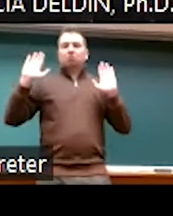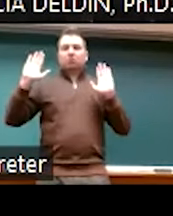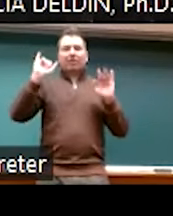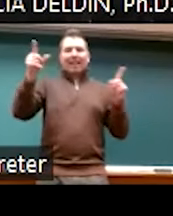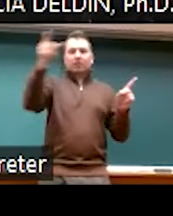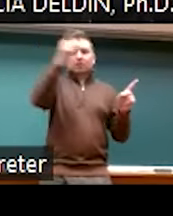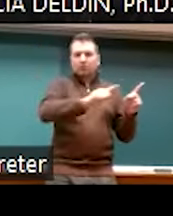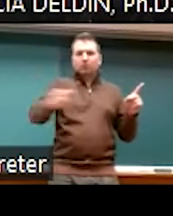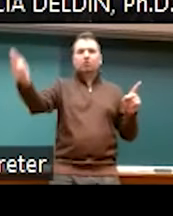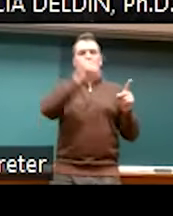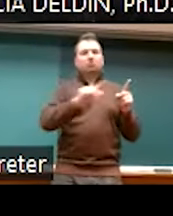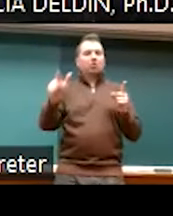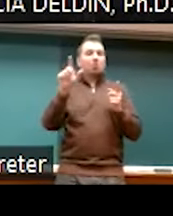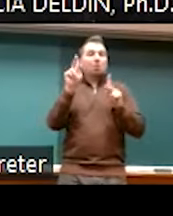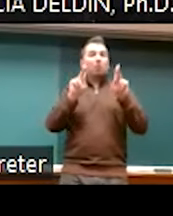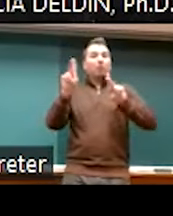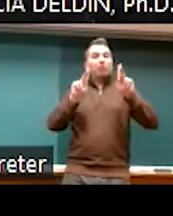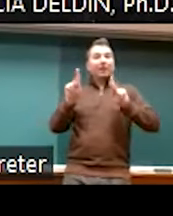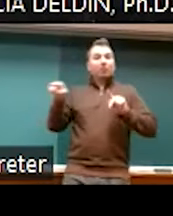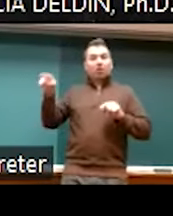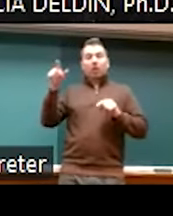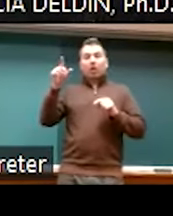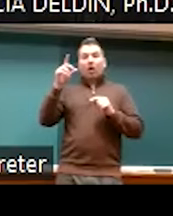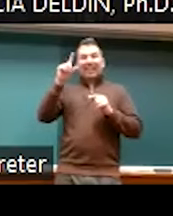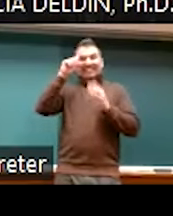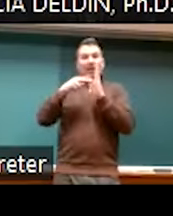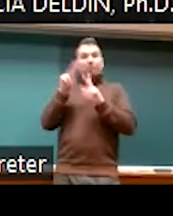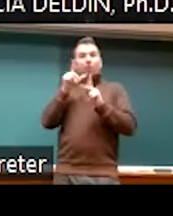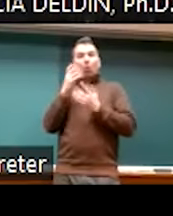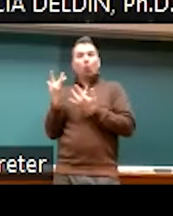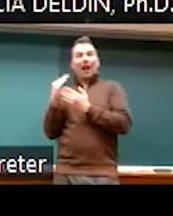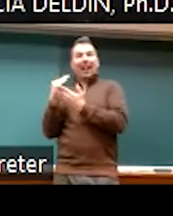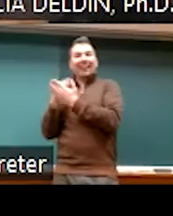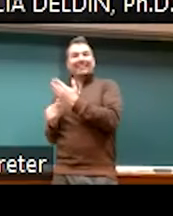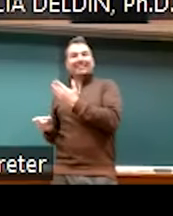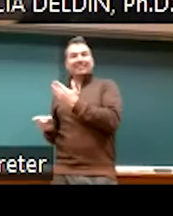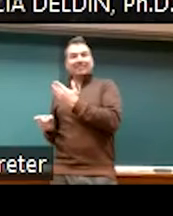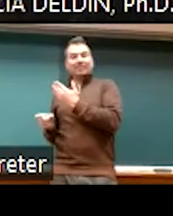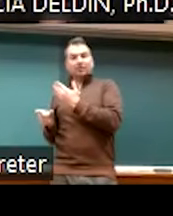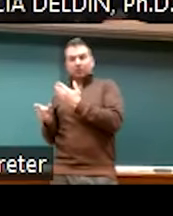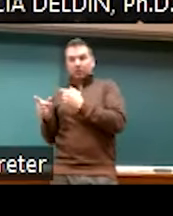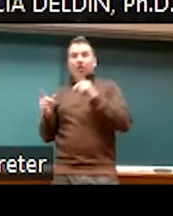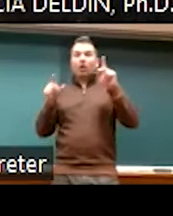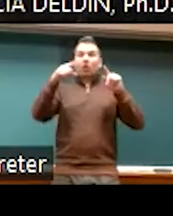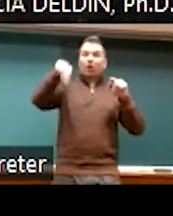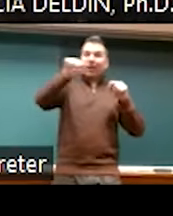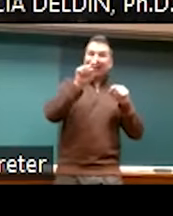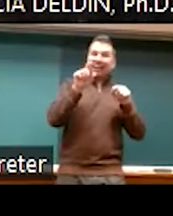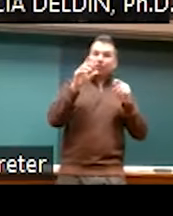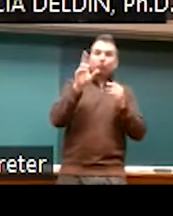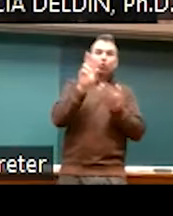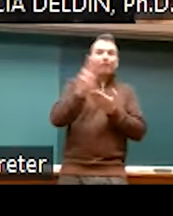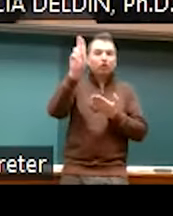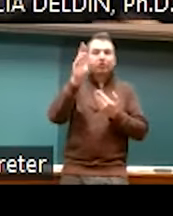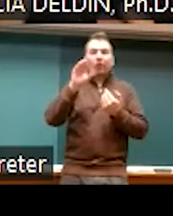waitlist option for them. They are getting inundated. They're getting pressure from the university to provide care right away, and they don't have the capacity to